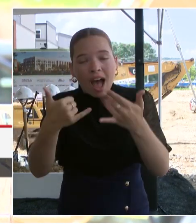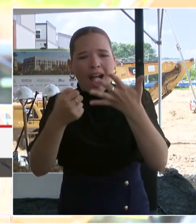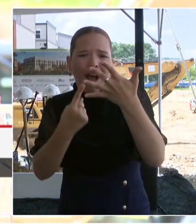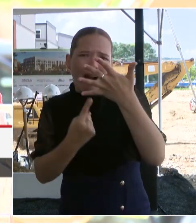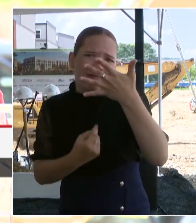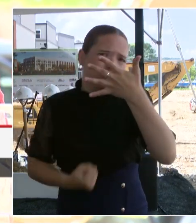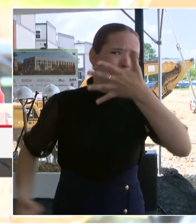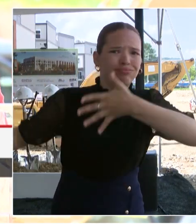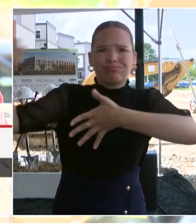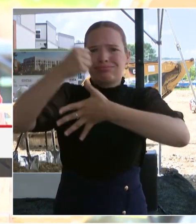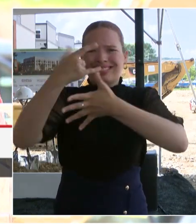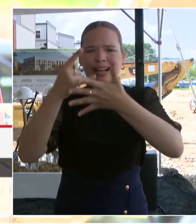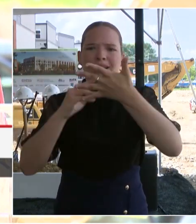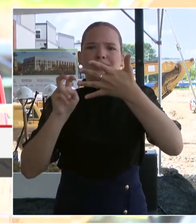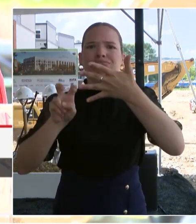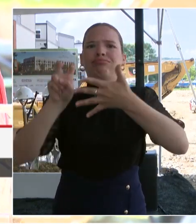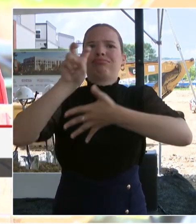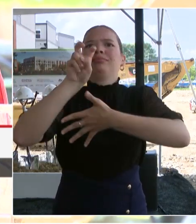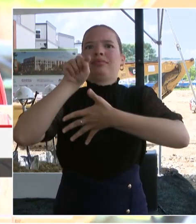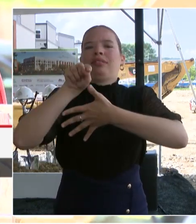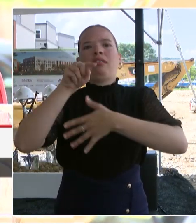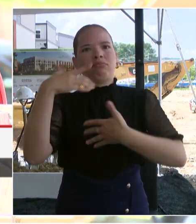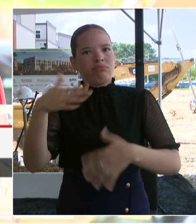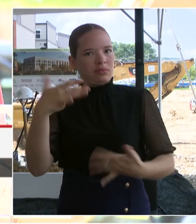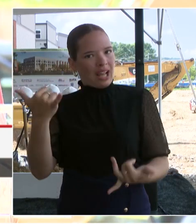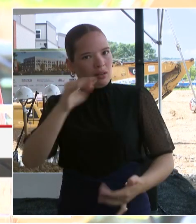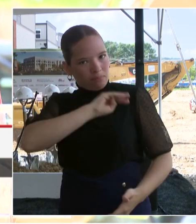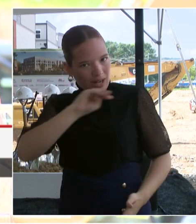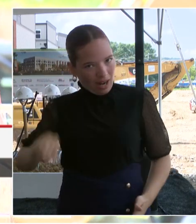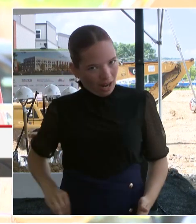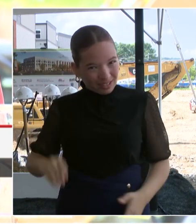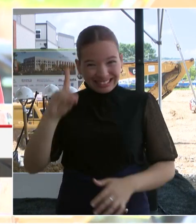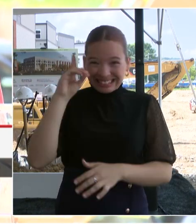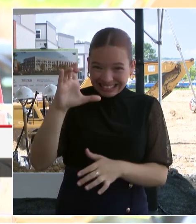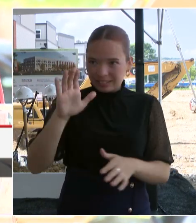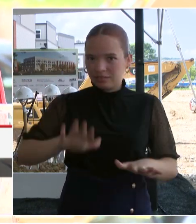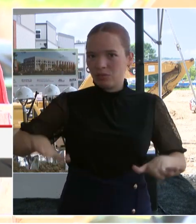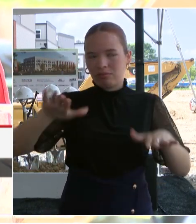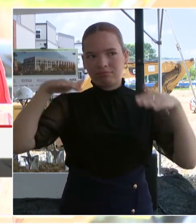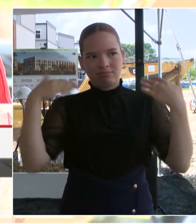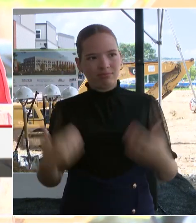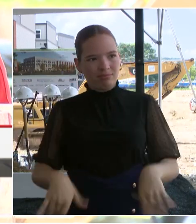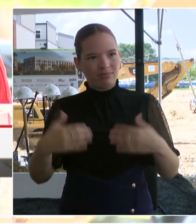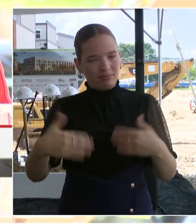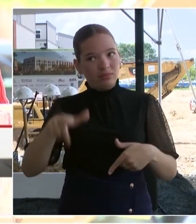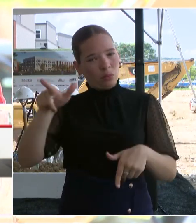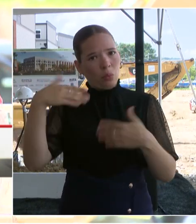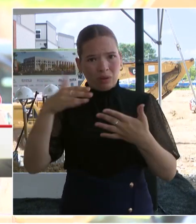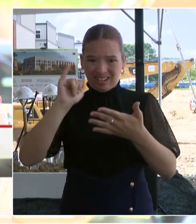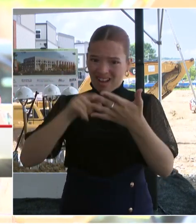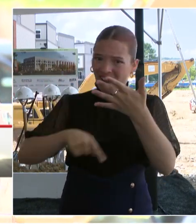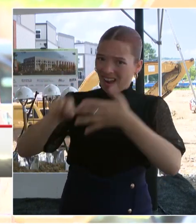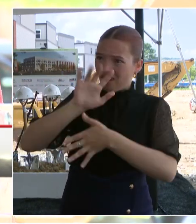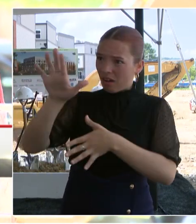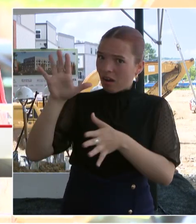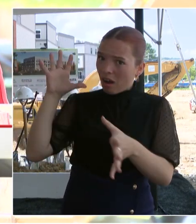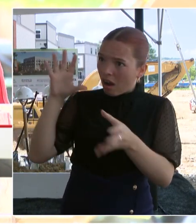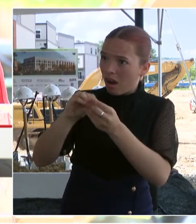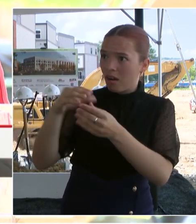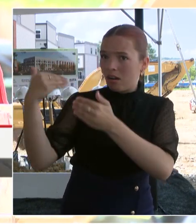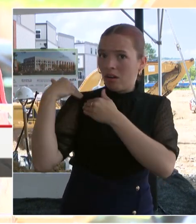city. Now that's a lot of responsibility, but she has taken it on